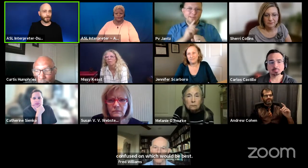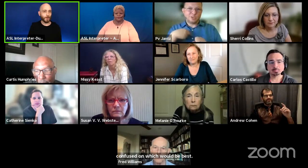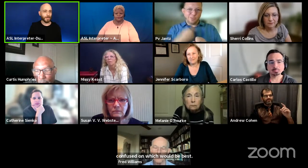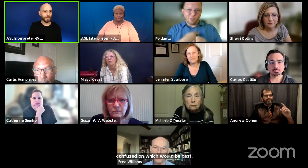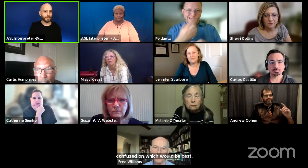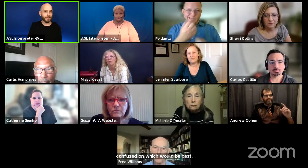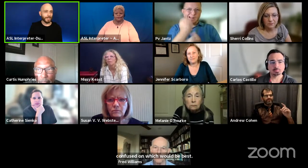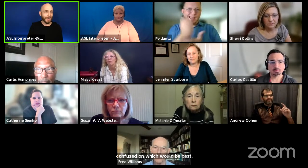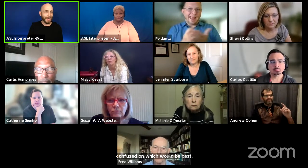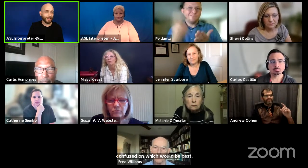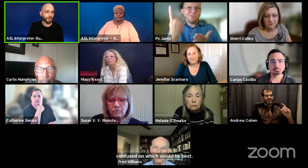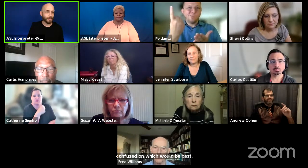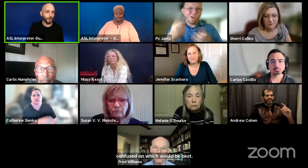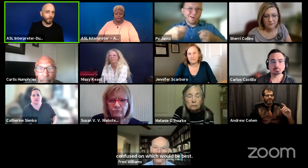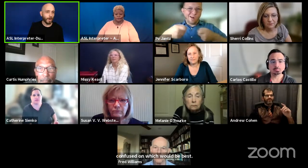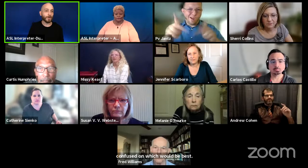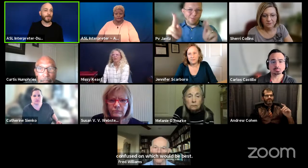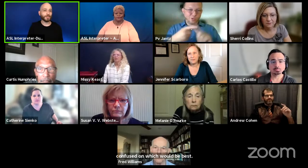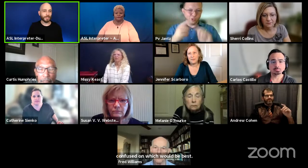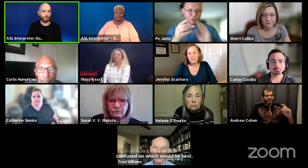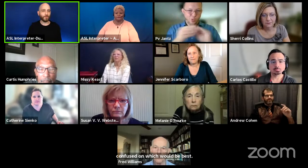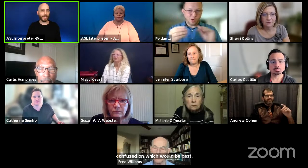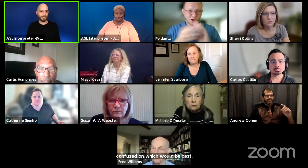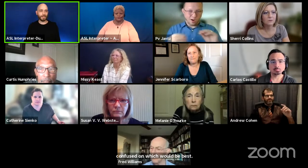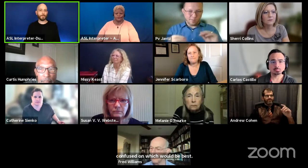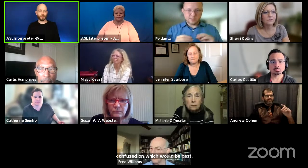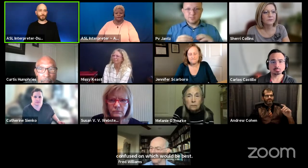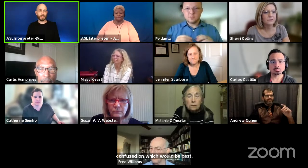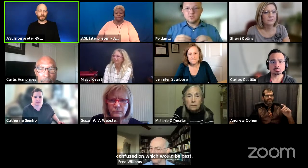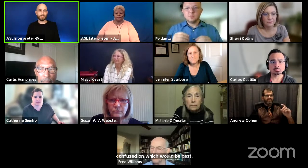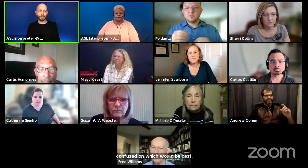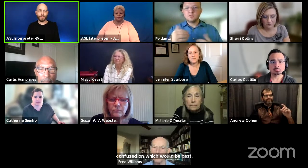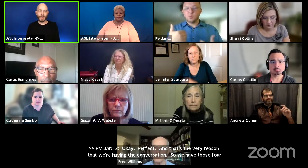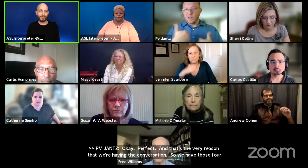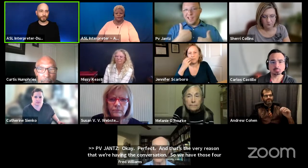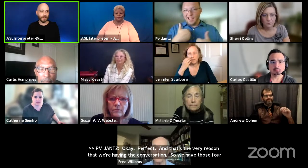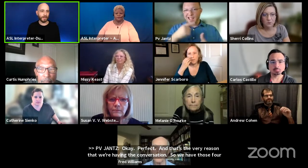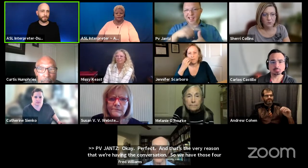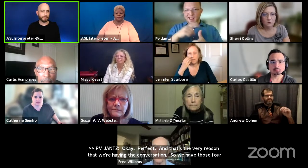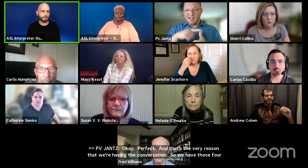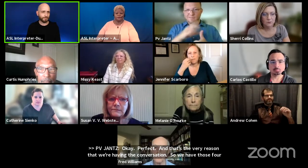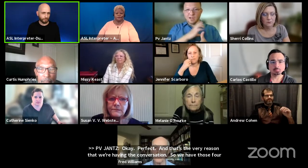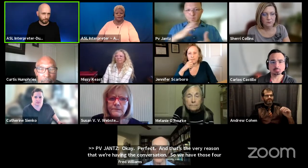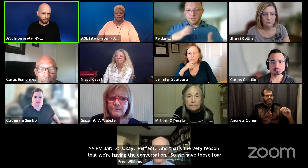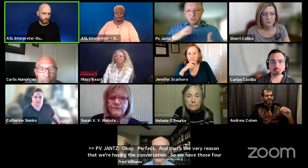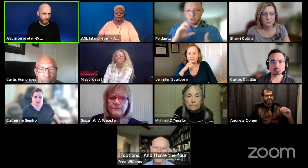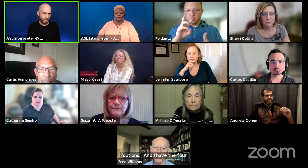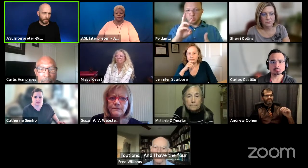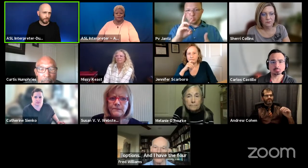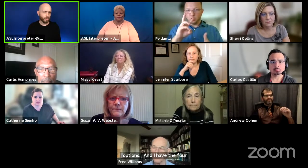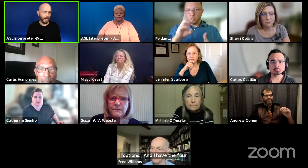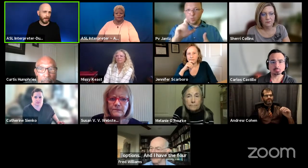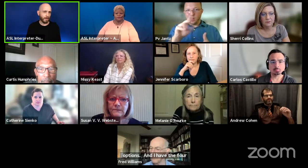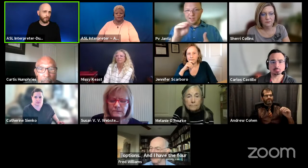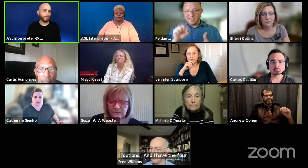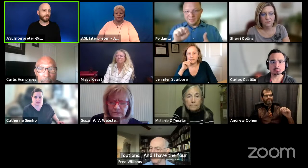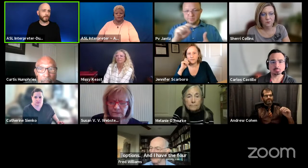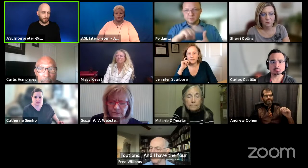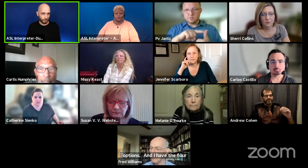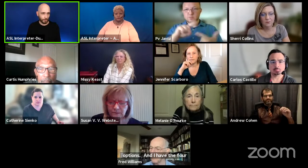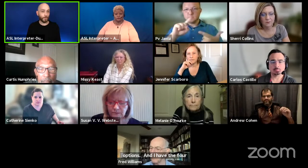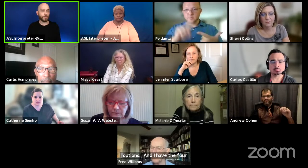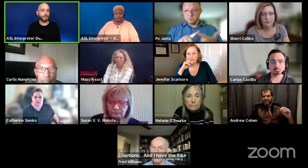were making comments. And so I want to make sure that everyone has the opportunity to have their say. We